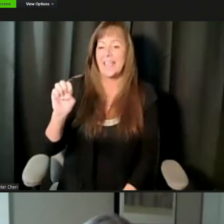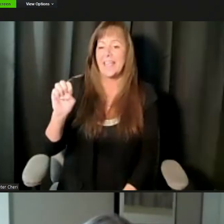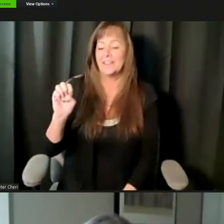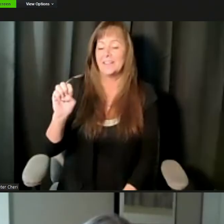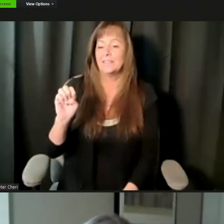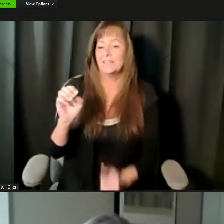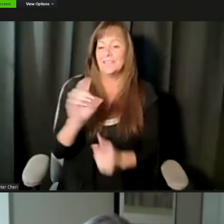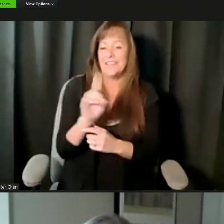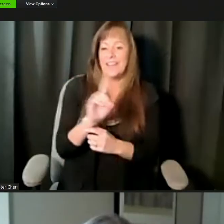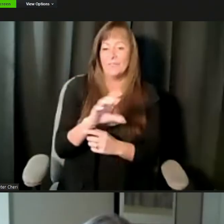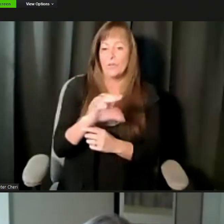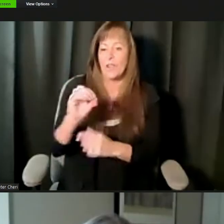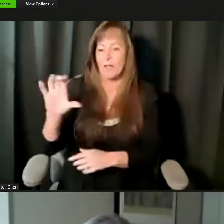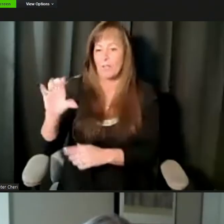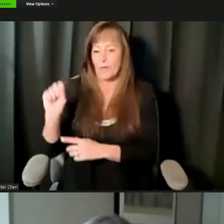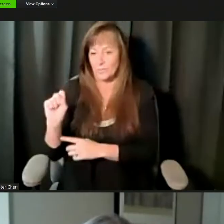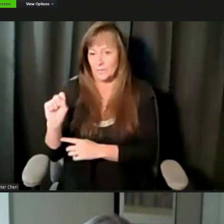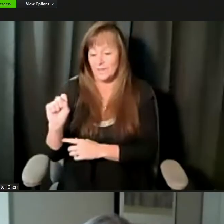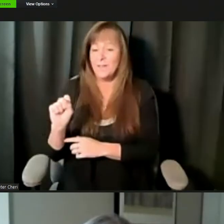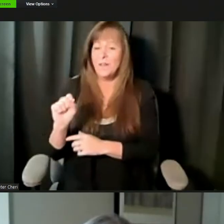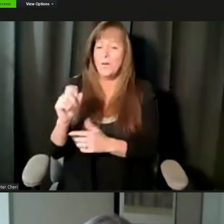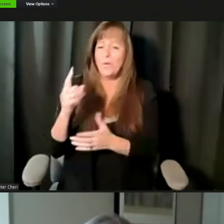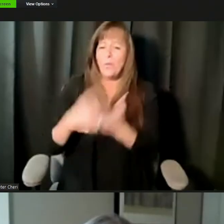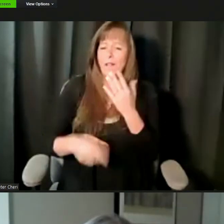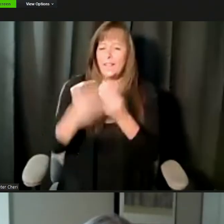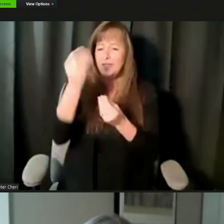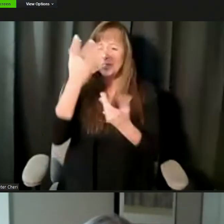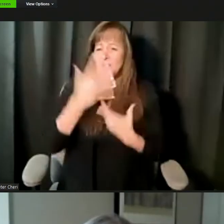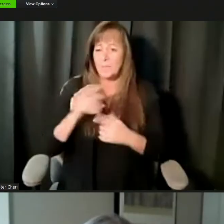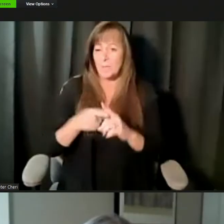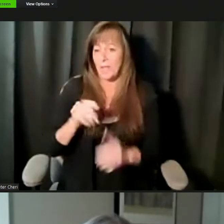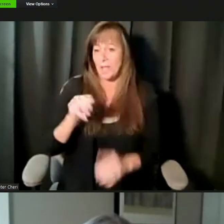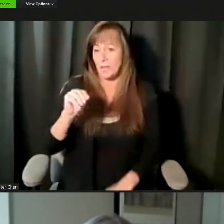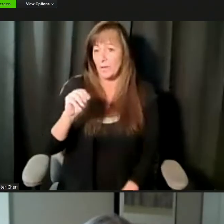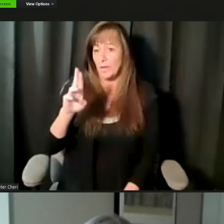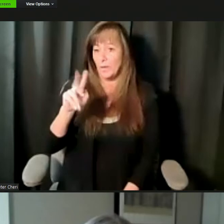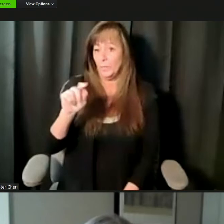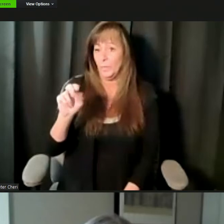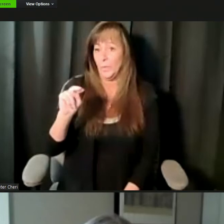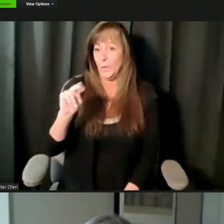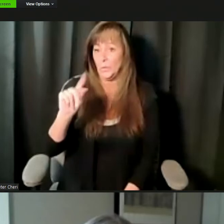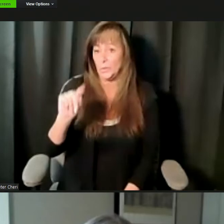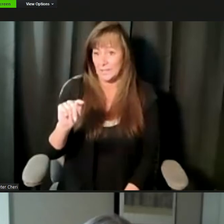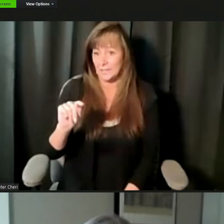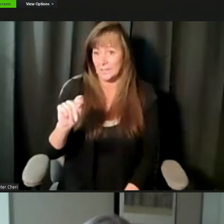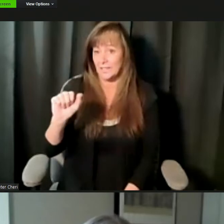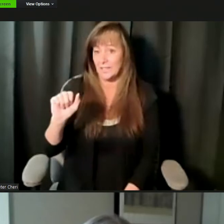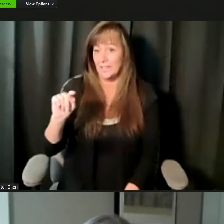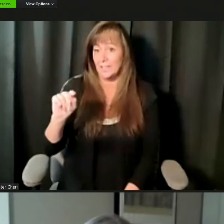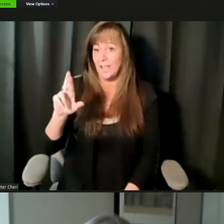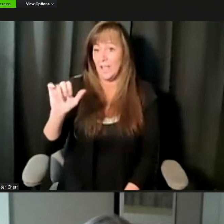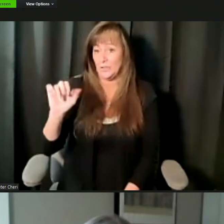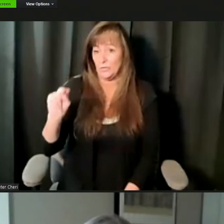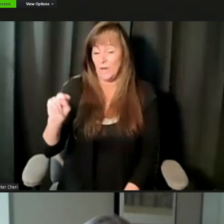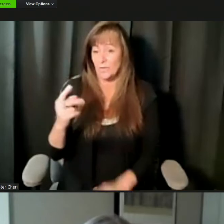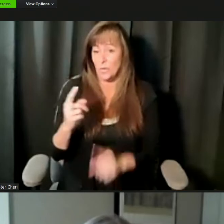tell me about these mutant strains that we've been hearing about. There's one in the UK, and I believe one that is evolved in South Africa too,